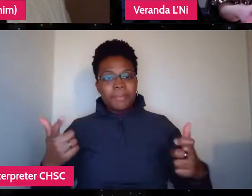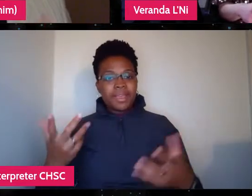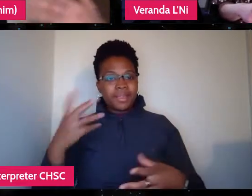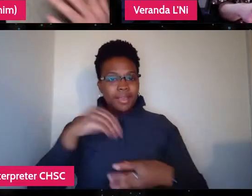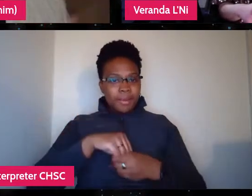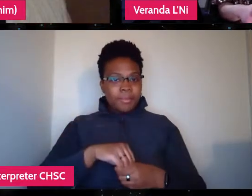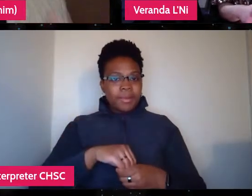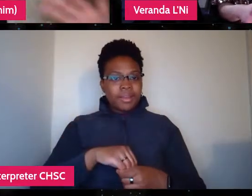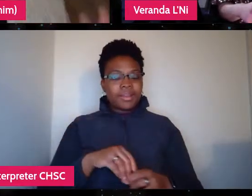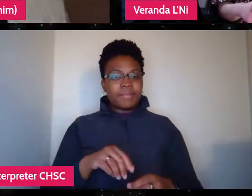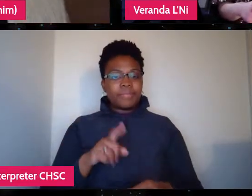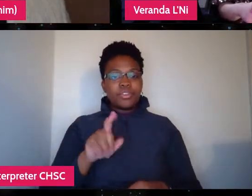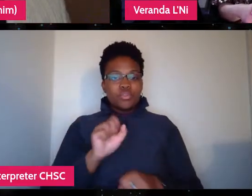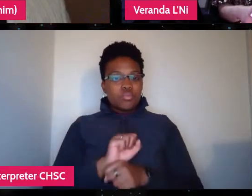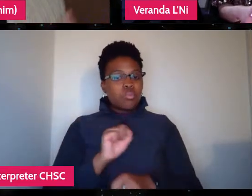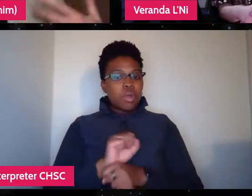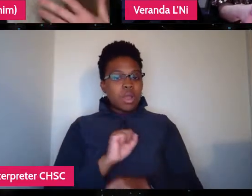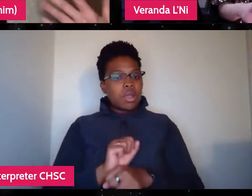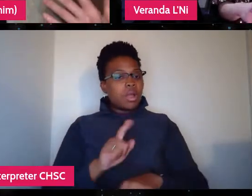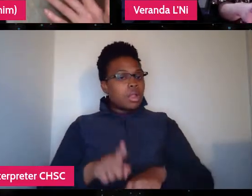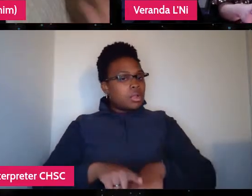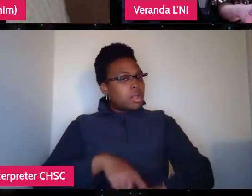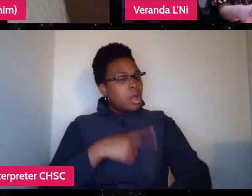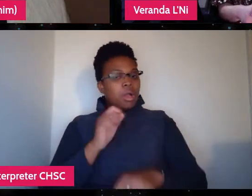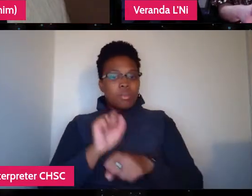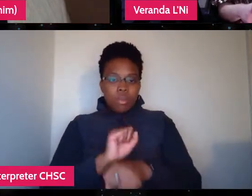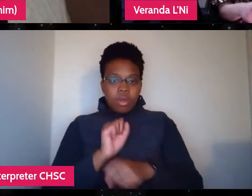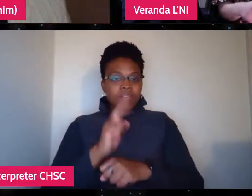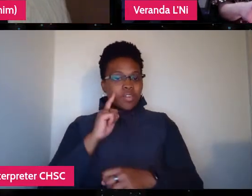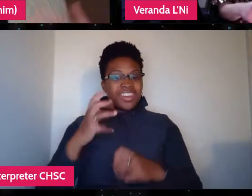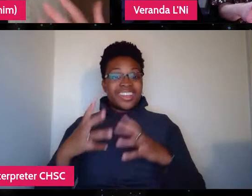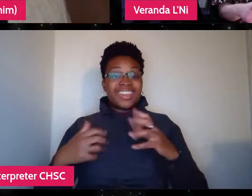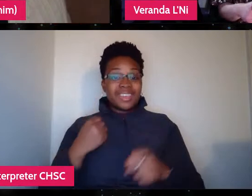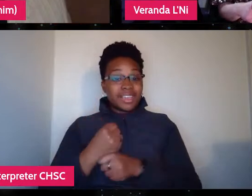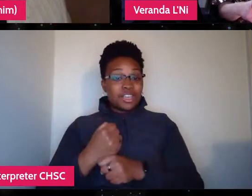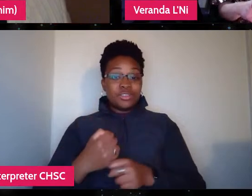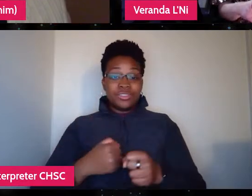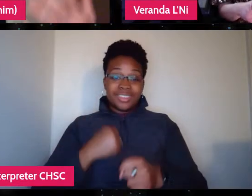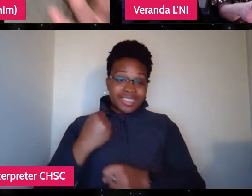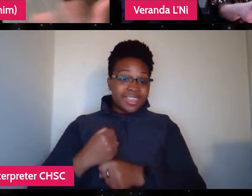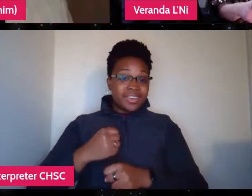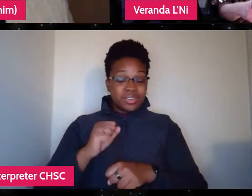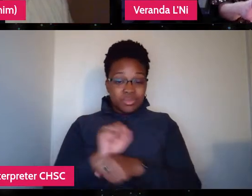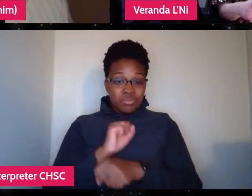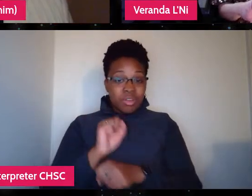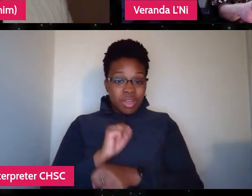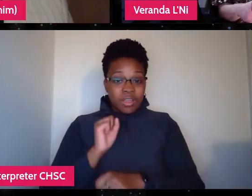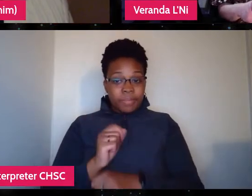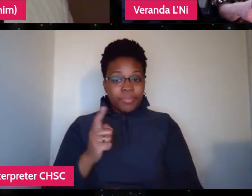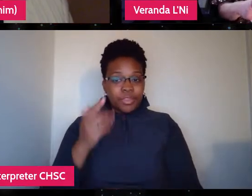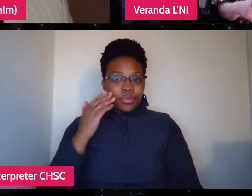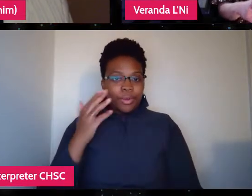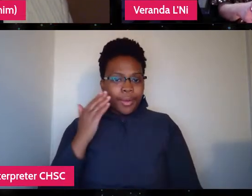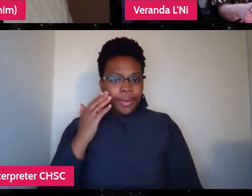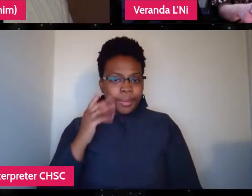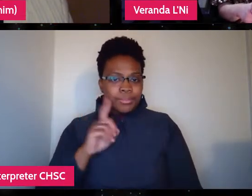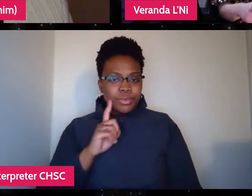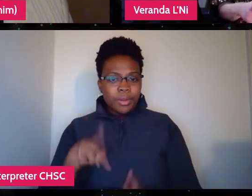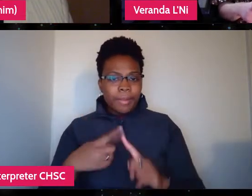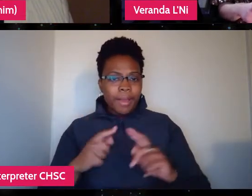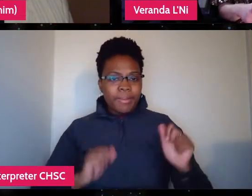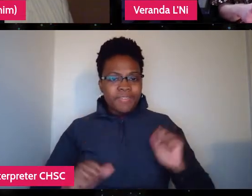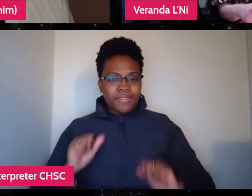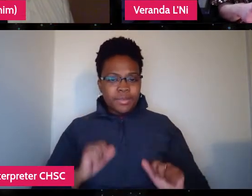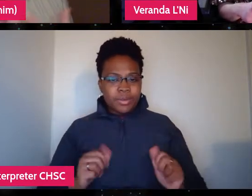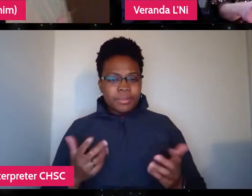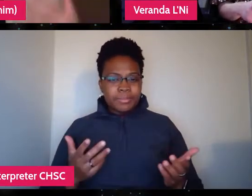is like, you work so long on these things, you know, for years. And it's so much, you know, I'm sure about performing. It's